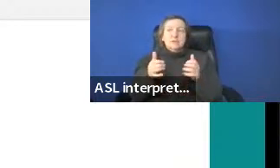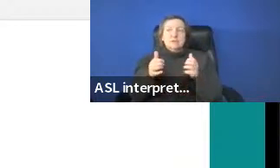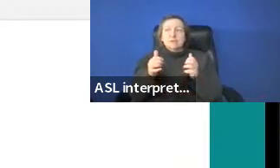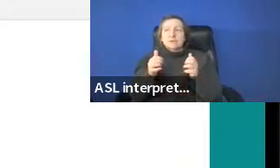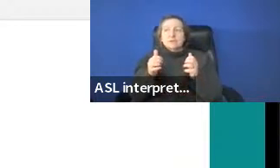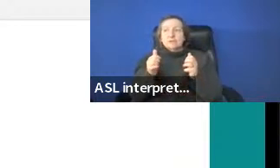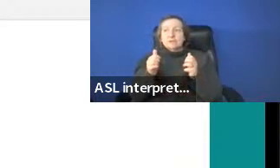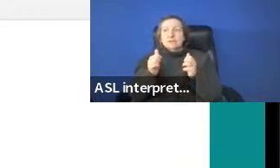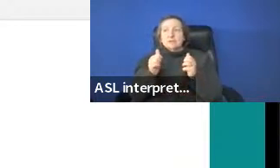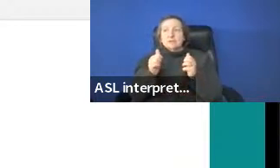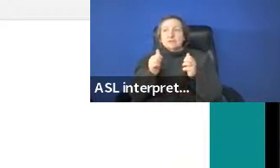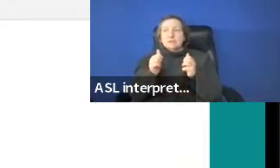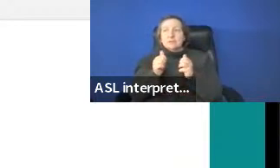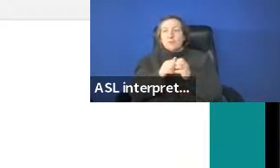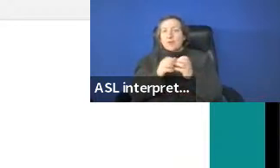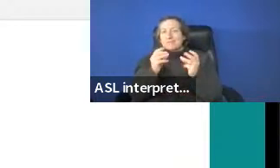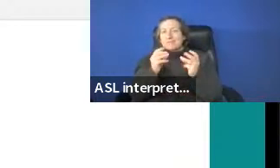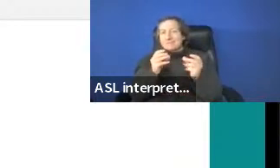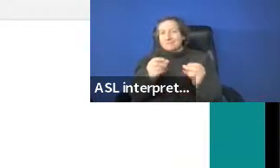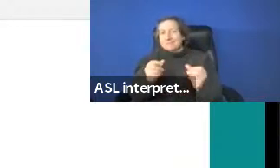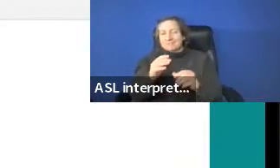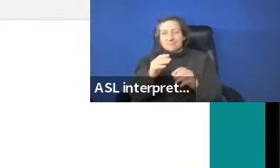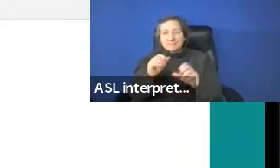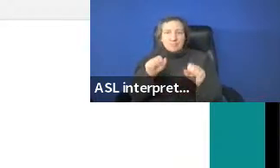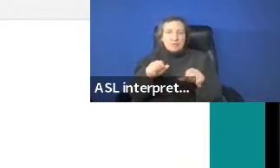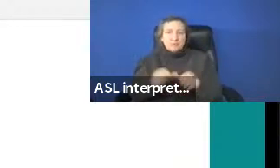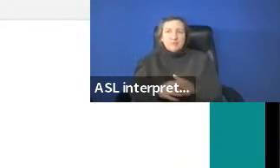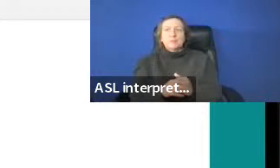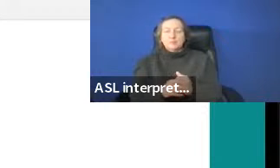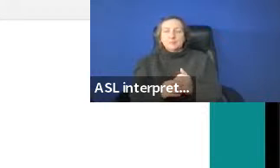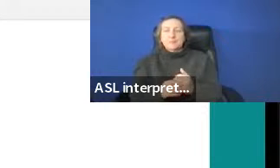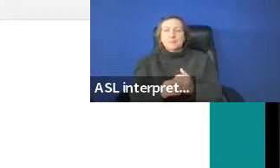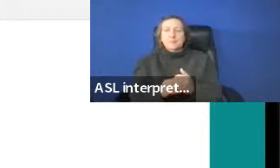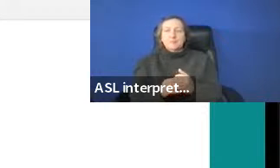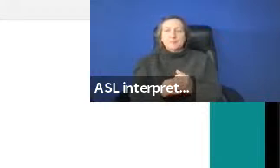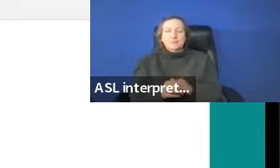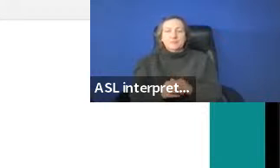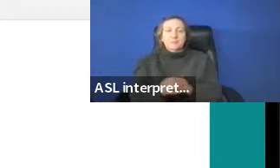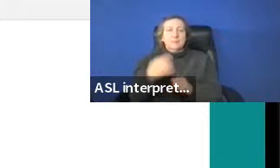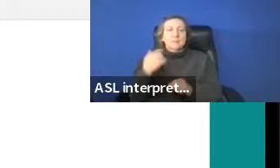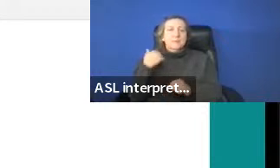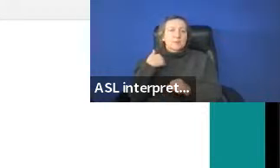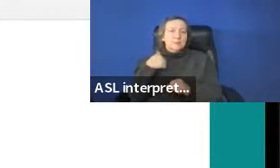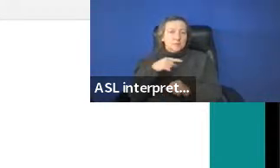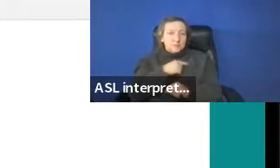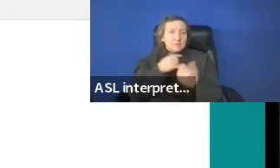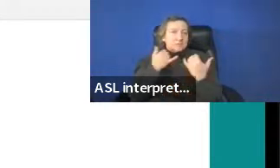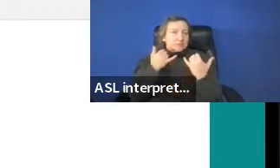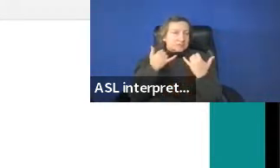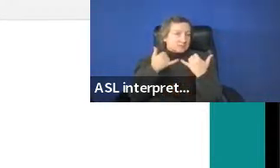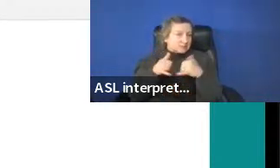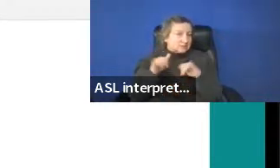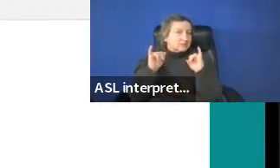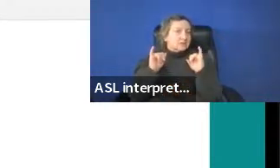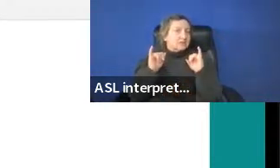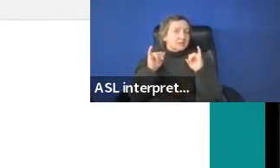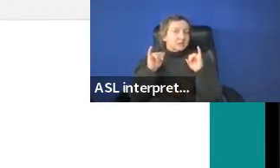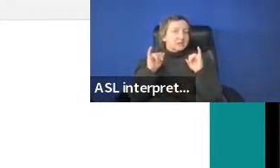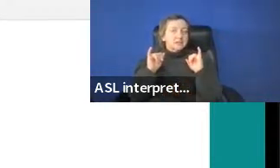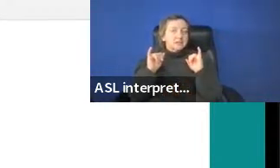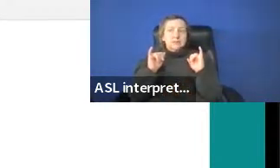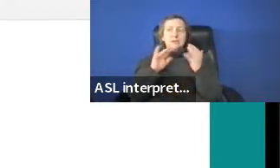deliberate speed. So, you know, we are still in the